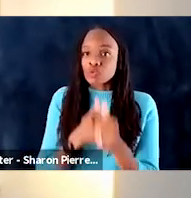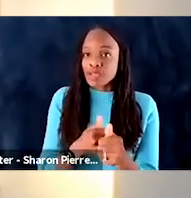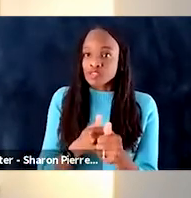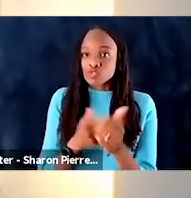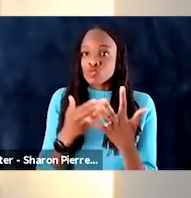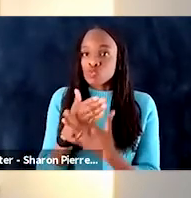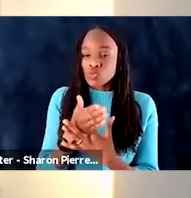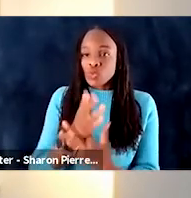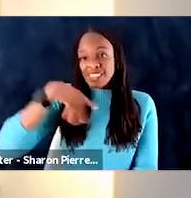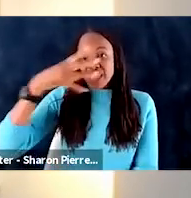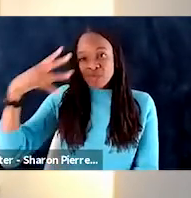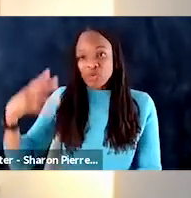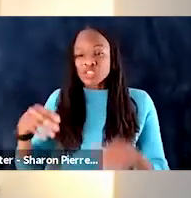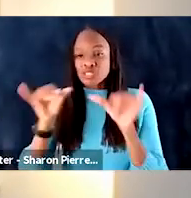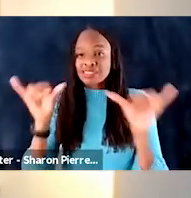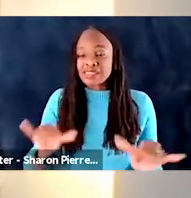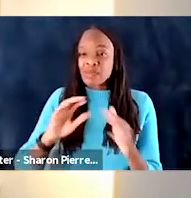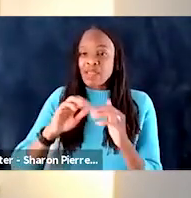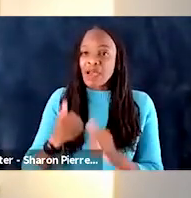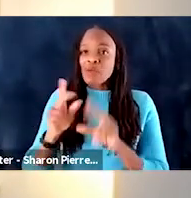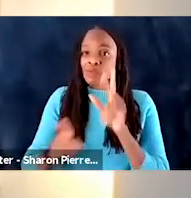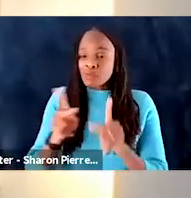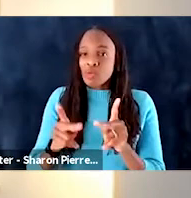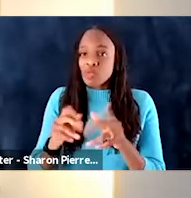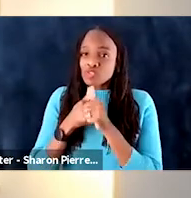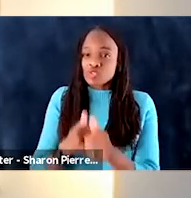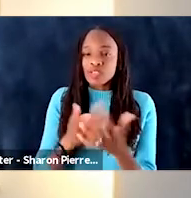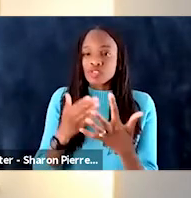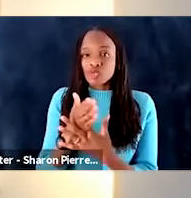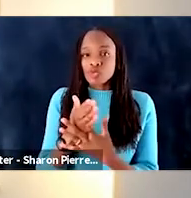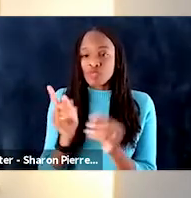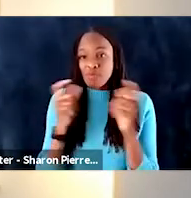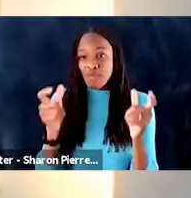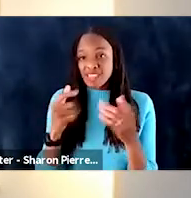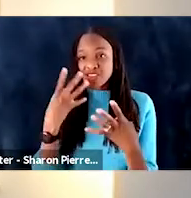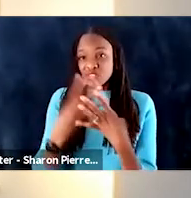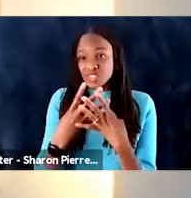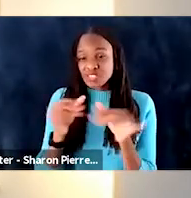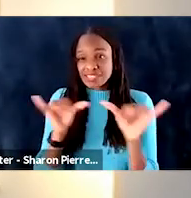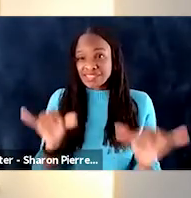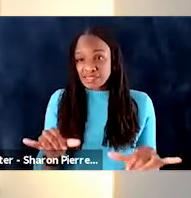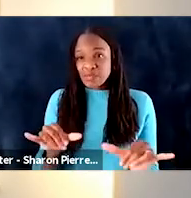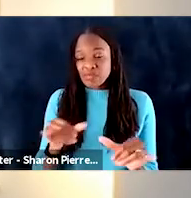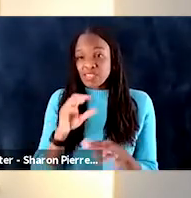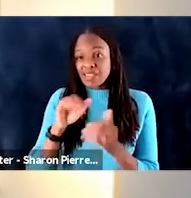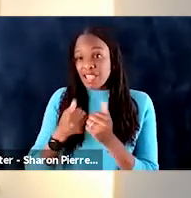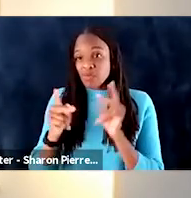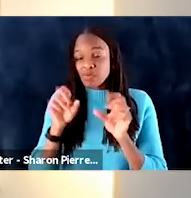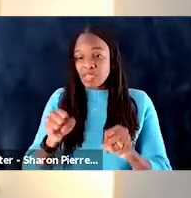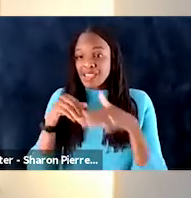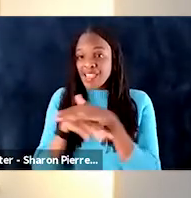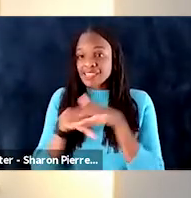through the immigration system, the way people are tracked through the mass incarceration system, and the way that people are able to access social